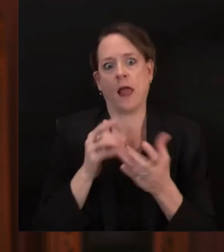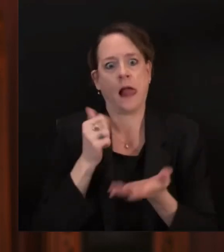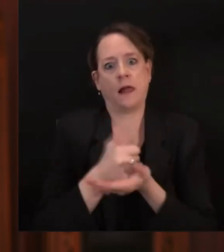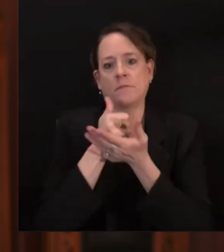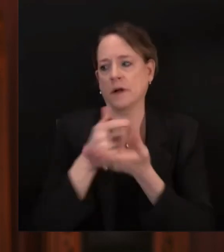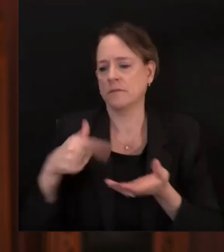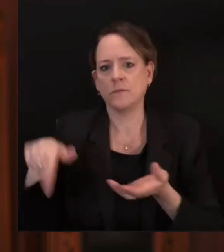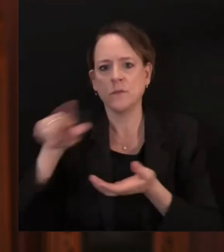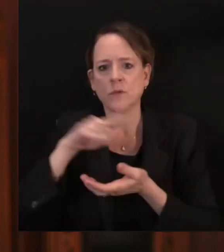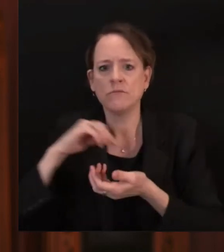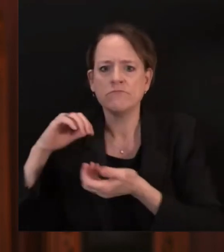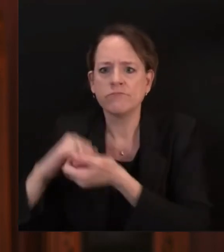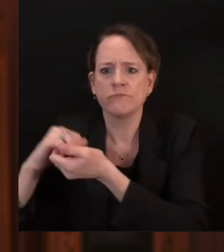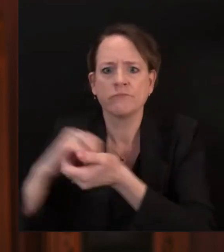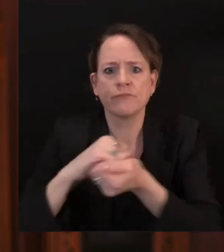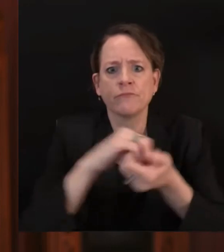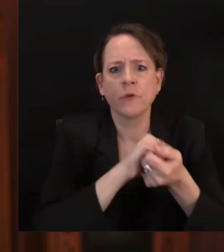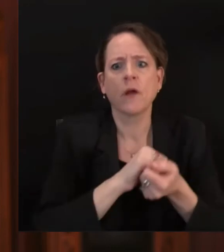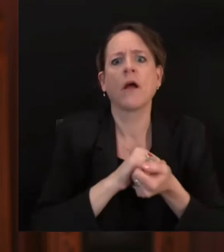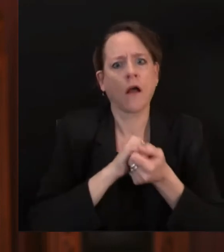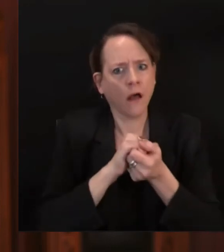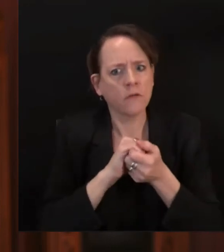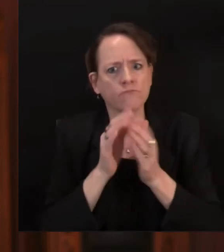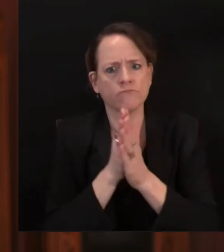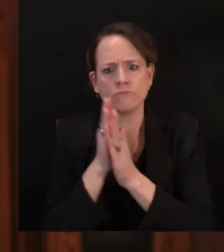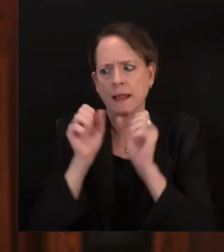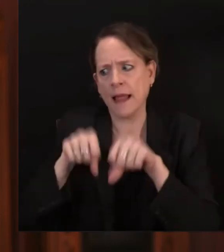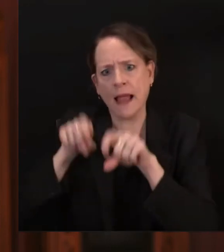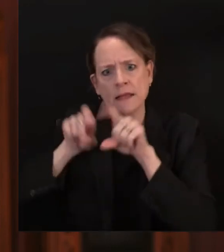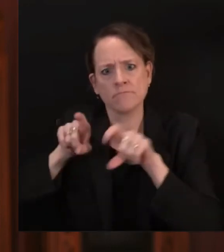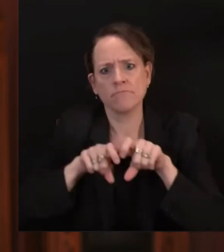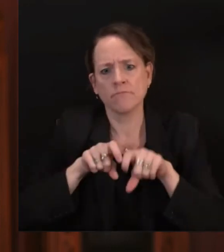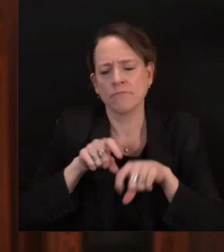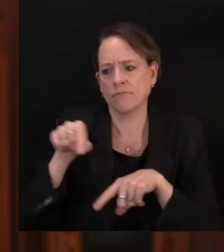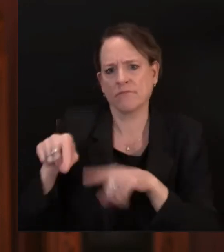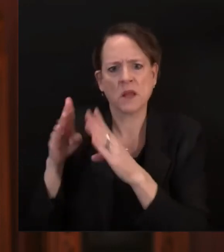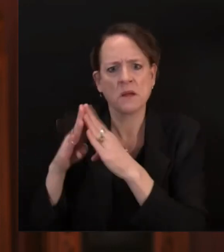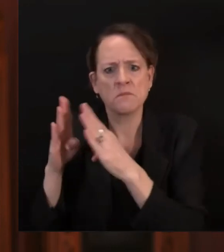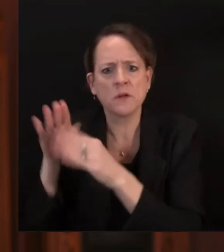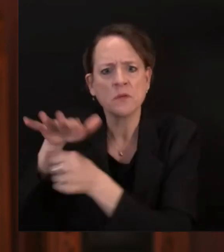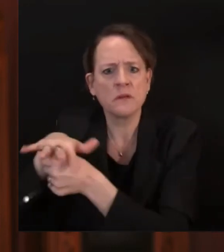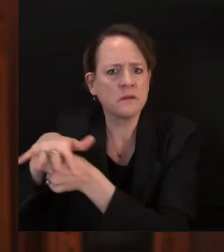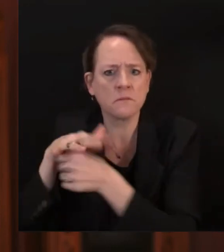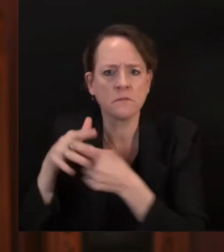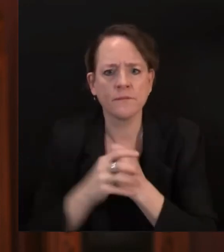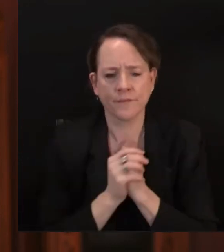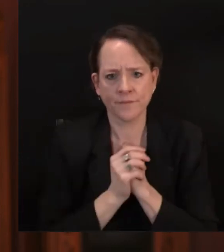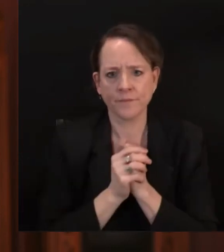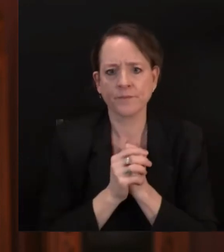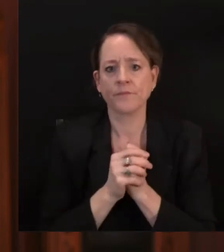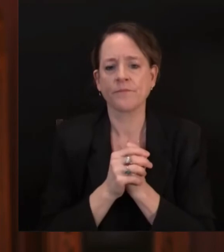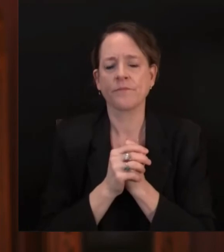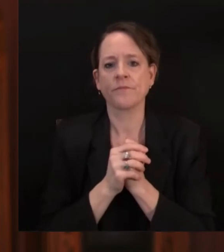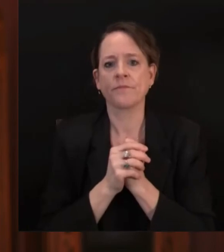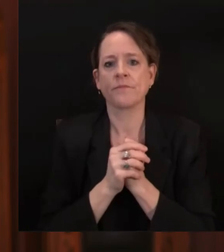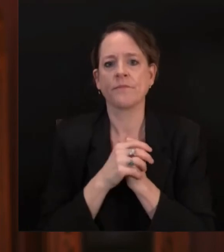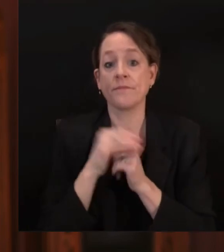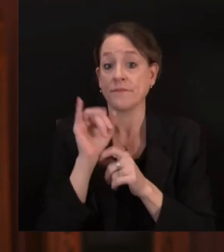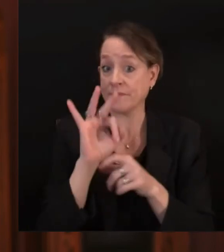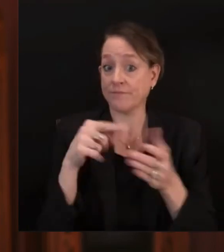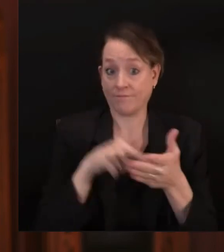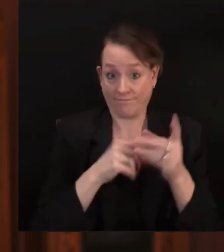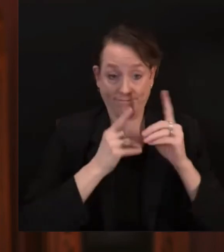when you get that push notification, again, we encourage folks to activate and opt in